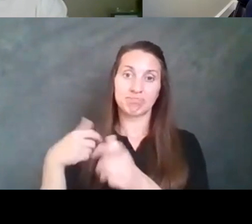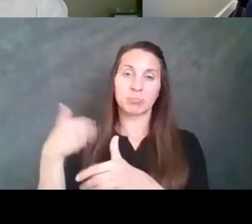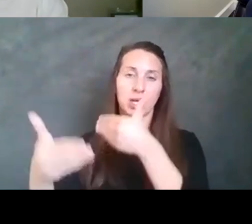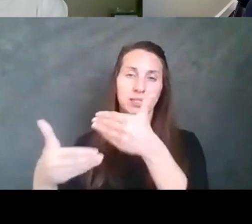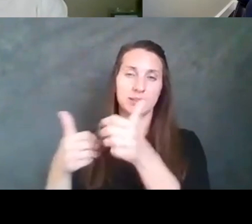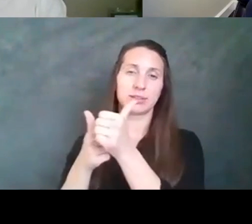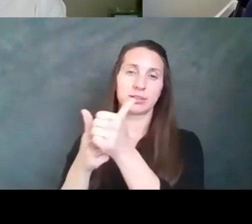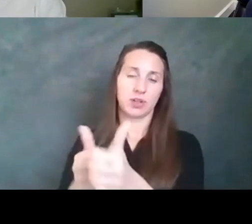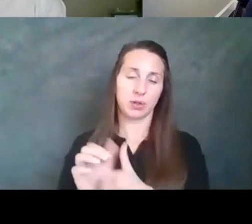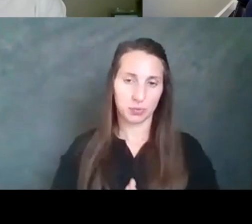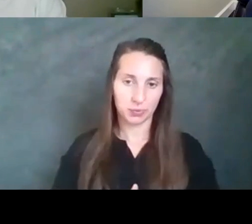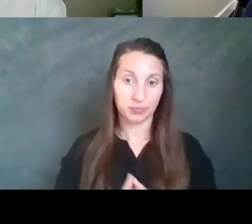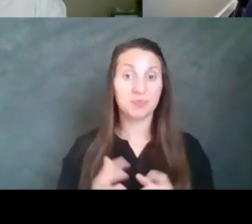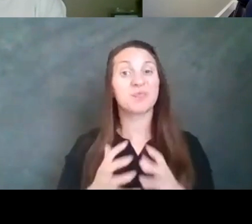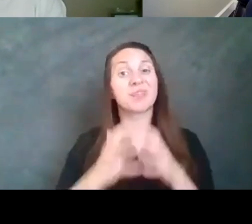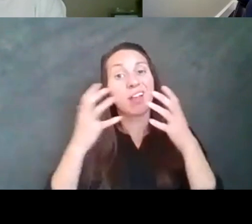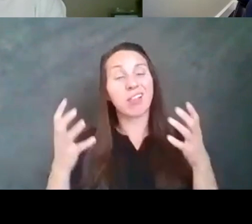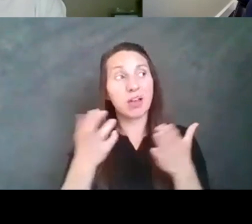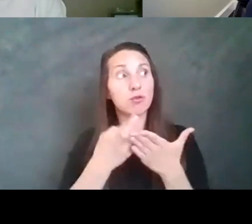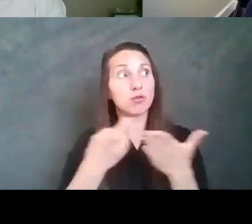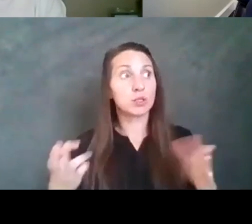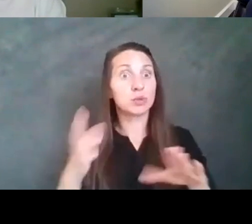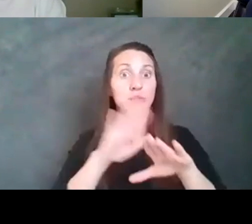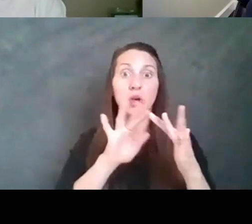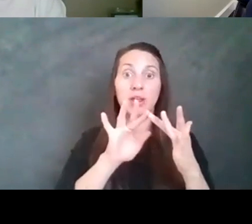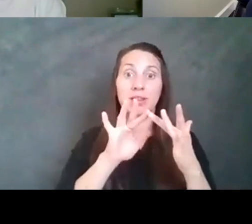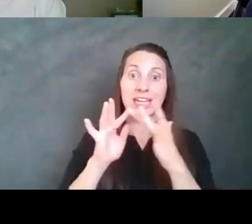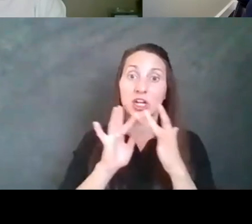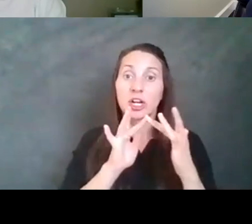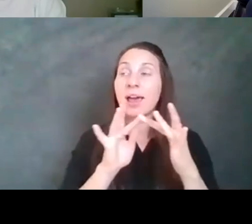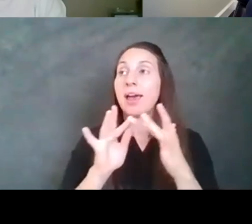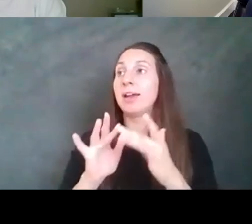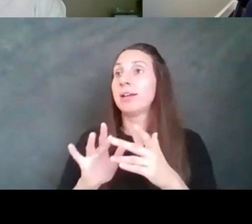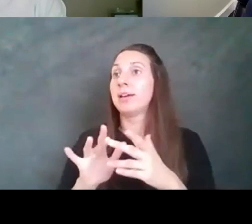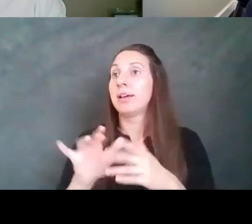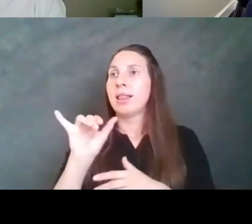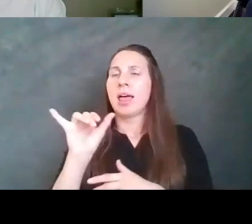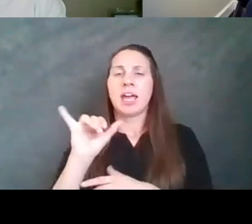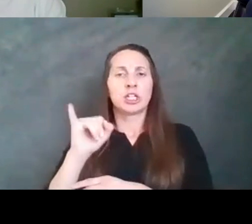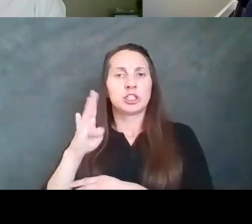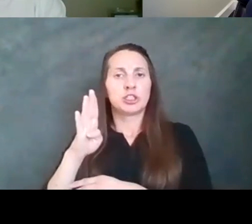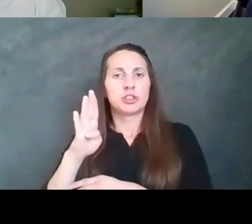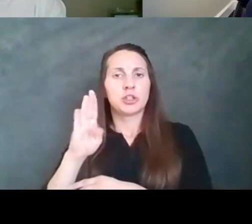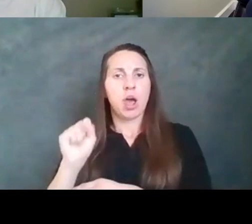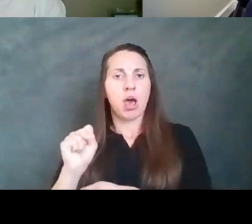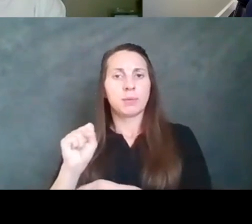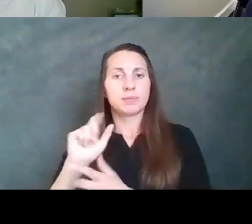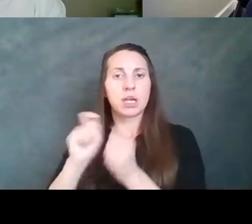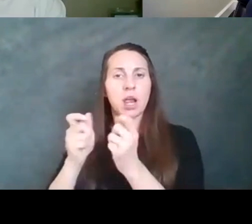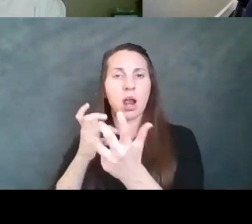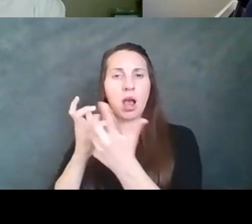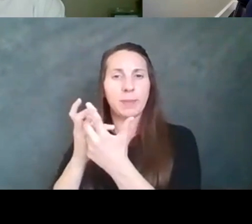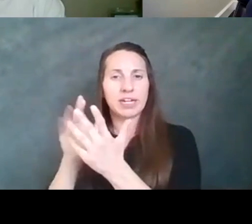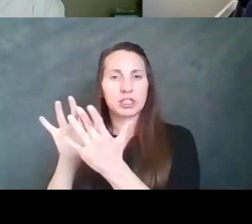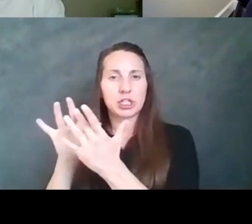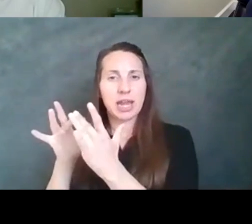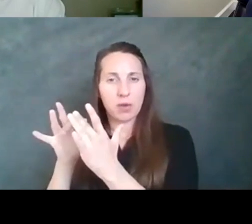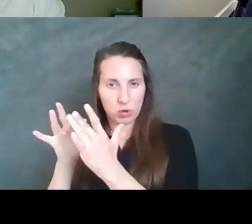of resources on the internet, such as Jobs Accommodation Network, which is the best resource for many disabilities